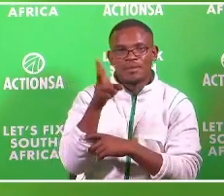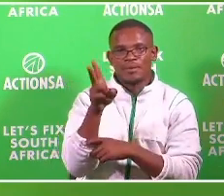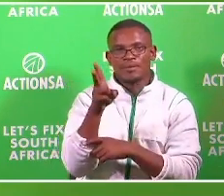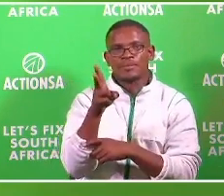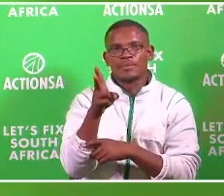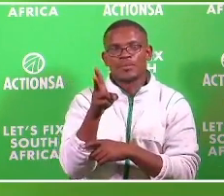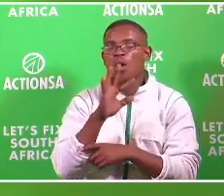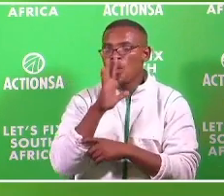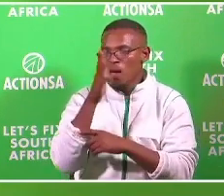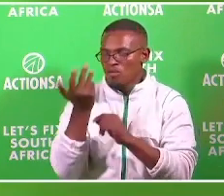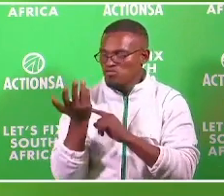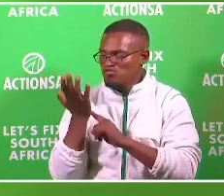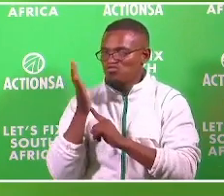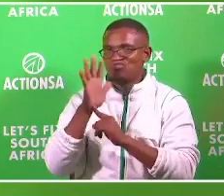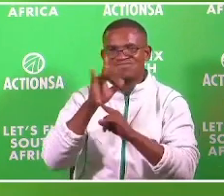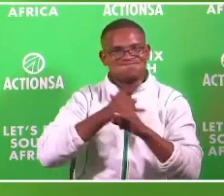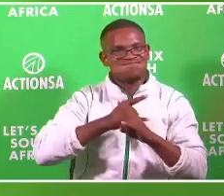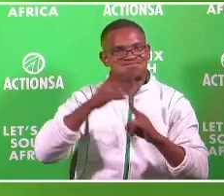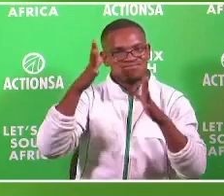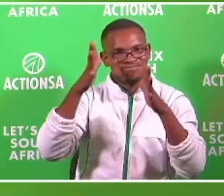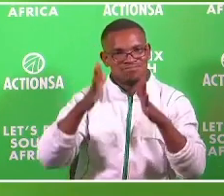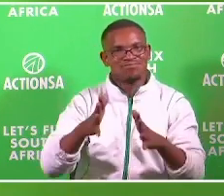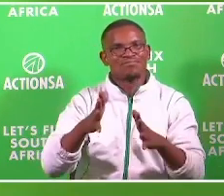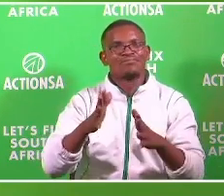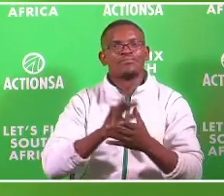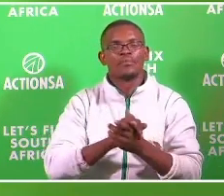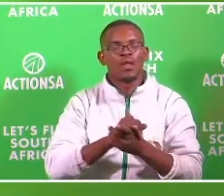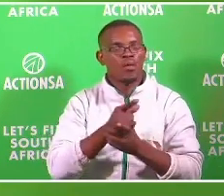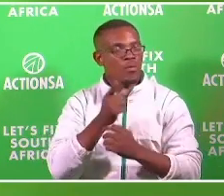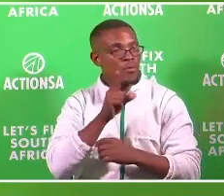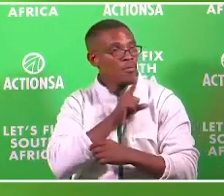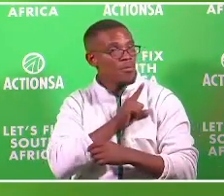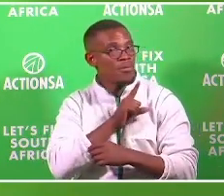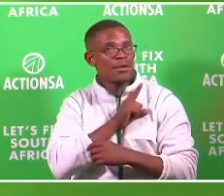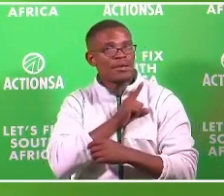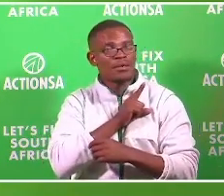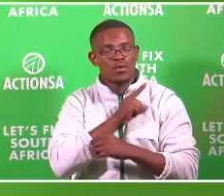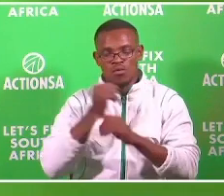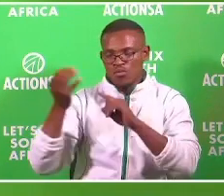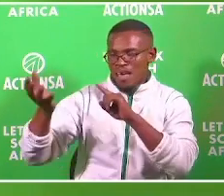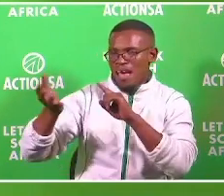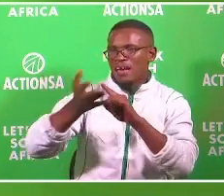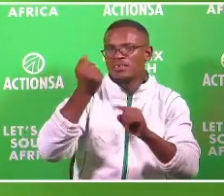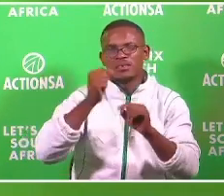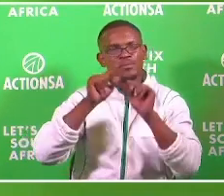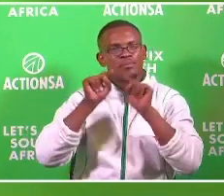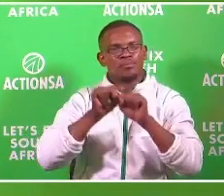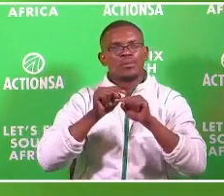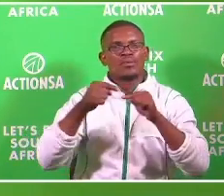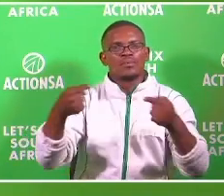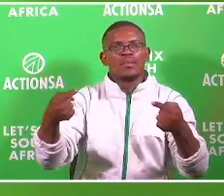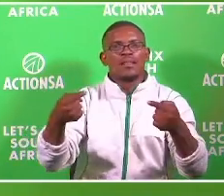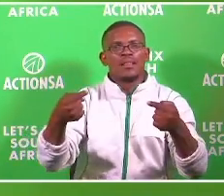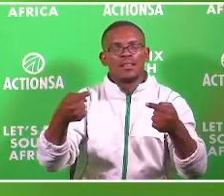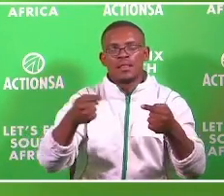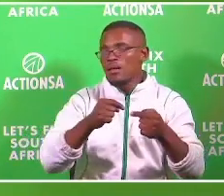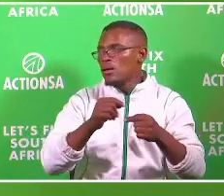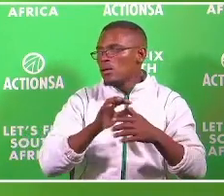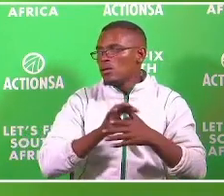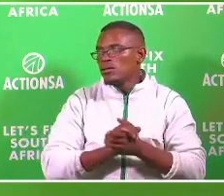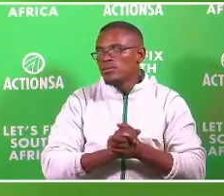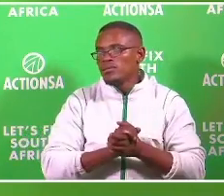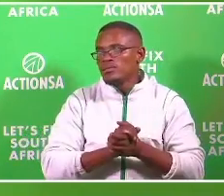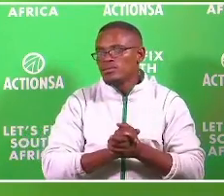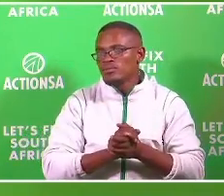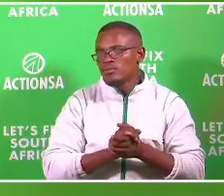We will emerge victorious. Many will say we achieved the impossible. We wouldn't